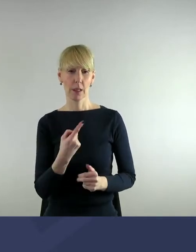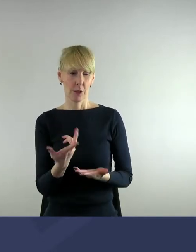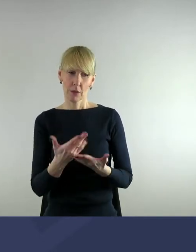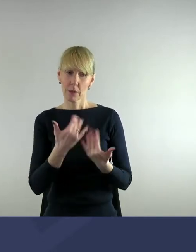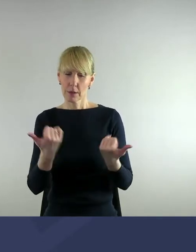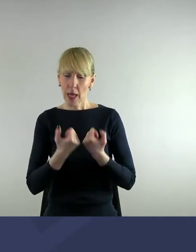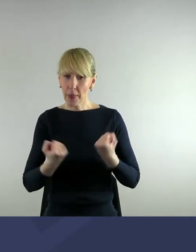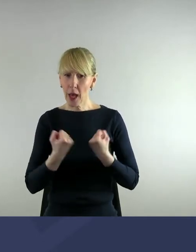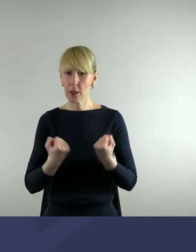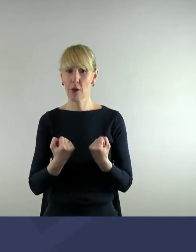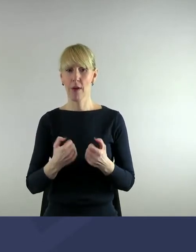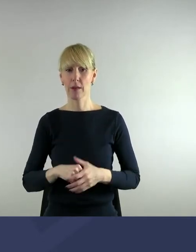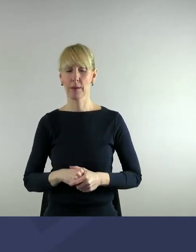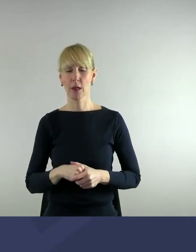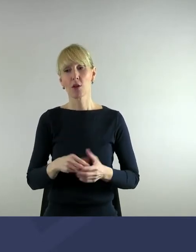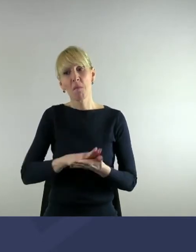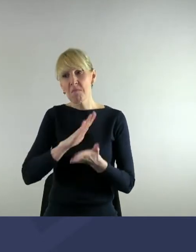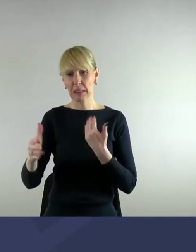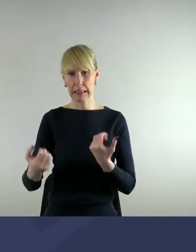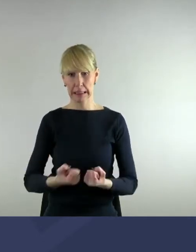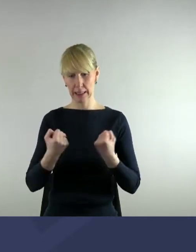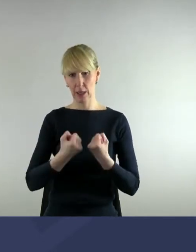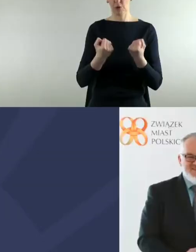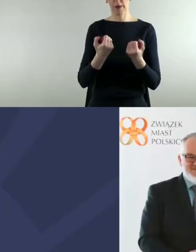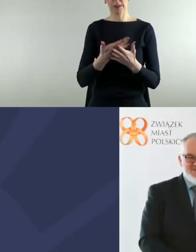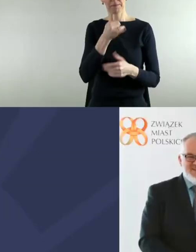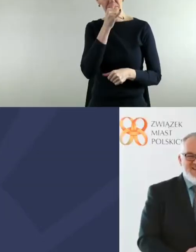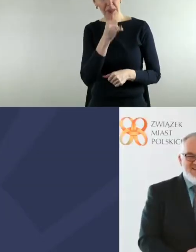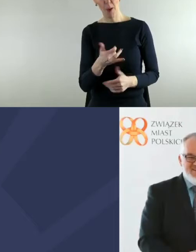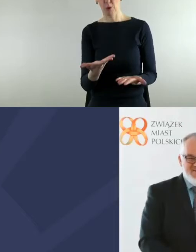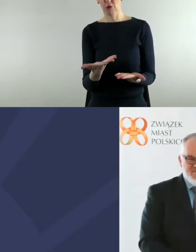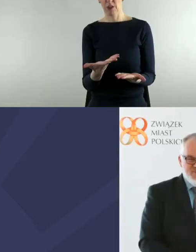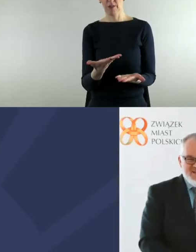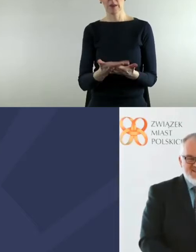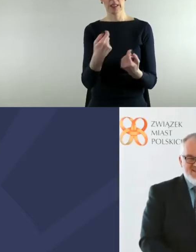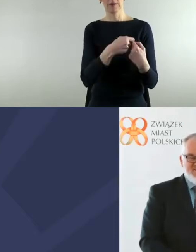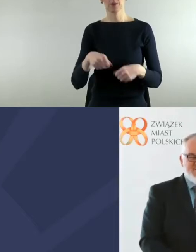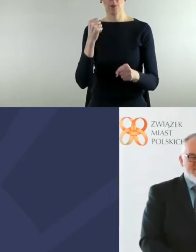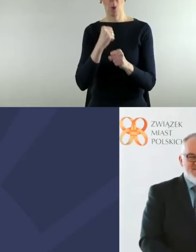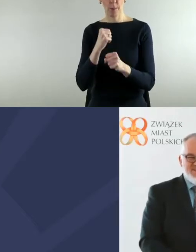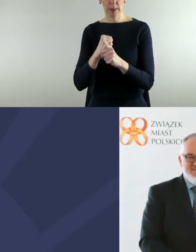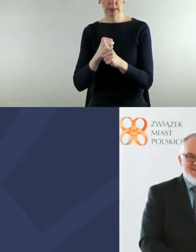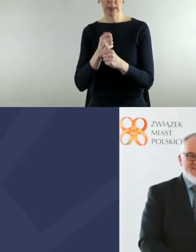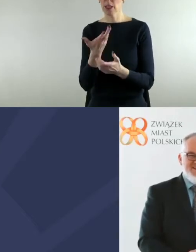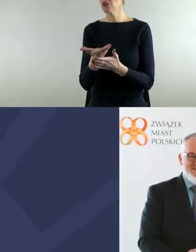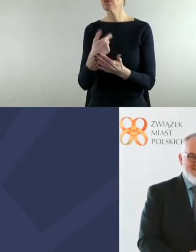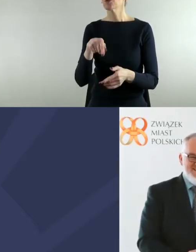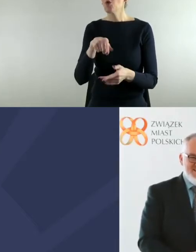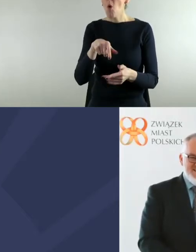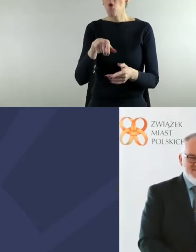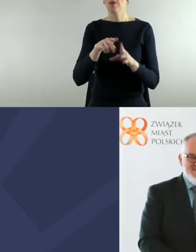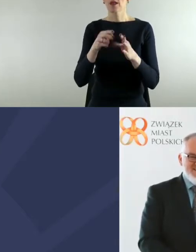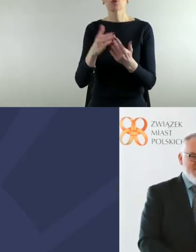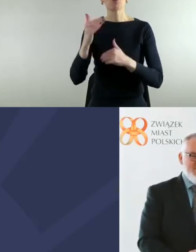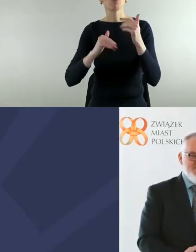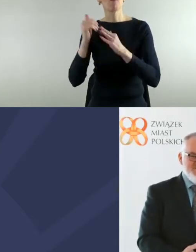Mr. Wider, for presenting this broader framework and for your great engagement, because without it, it wouldn't be possible to have this collaboration,